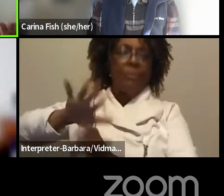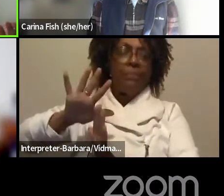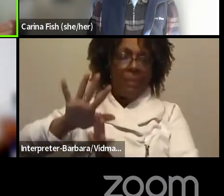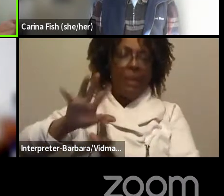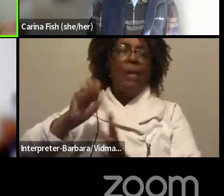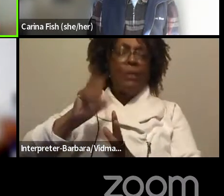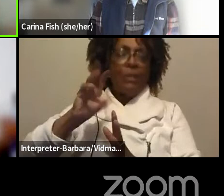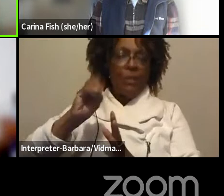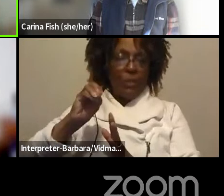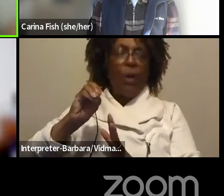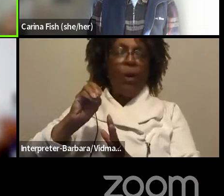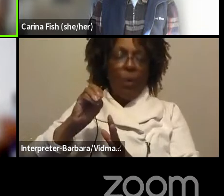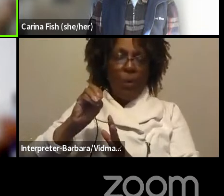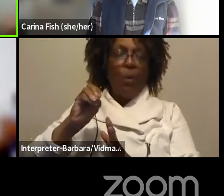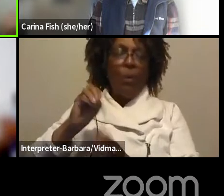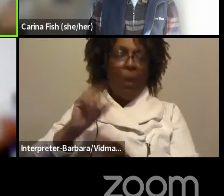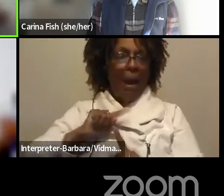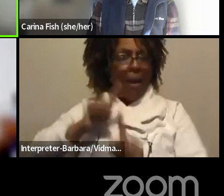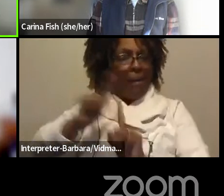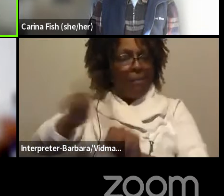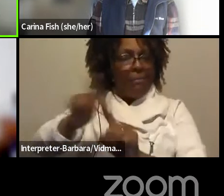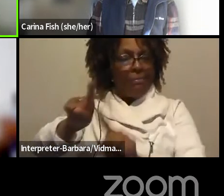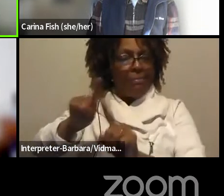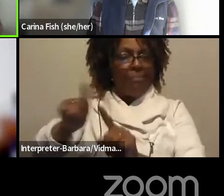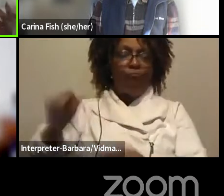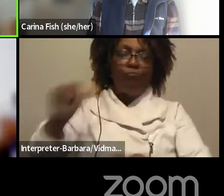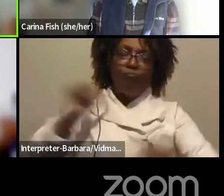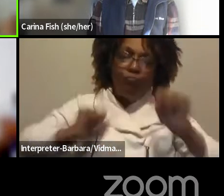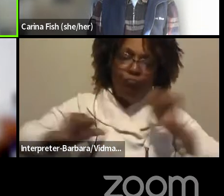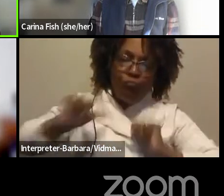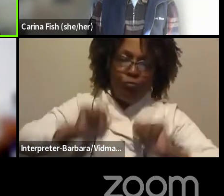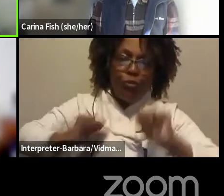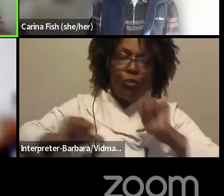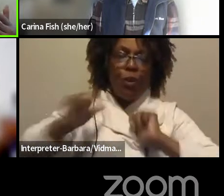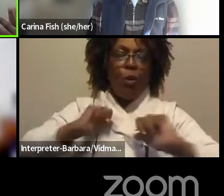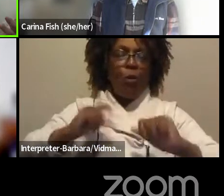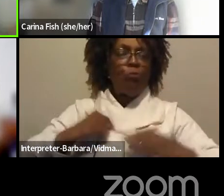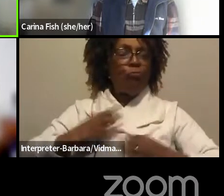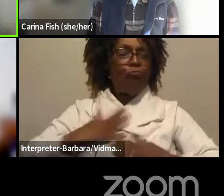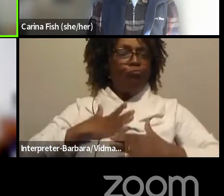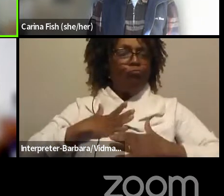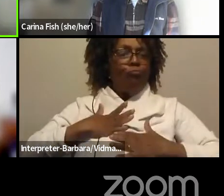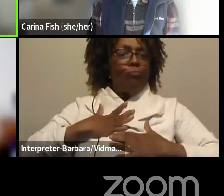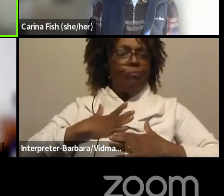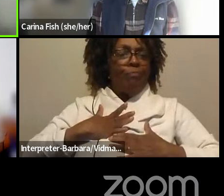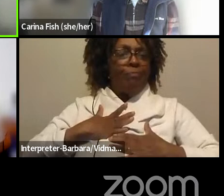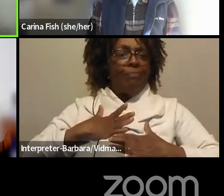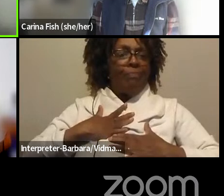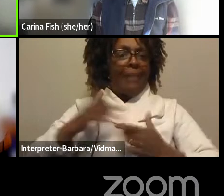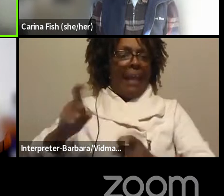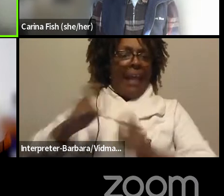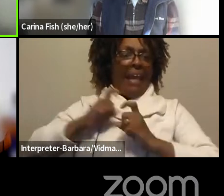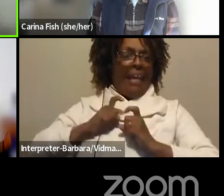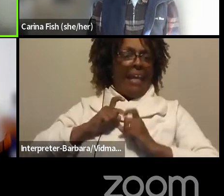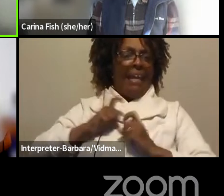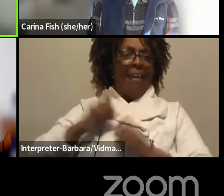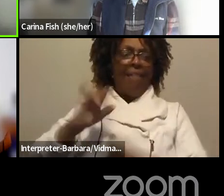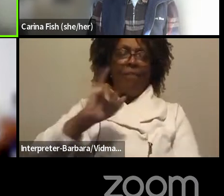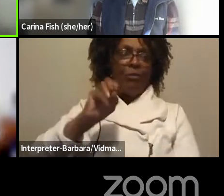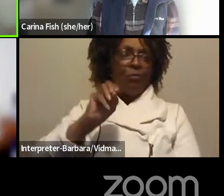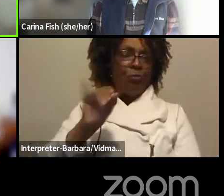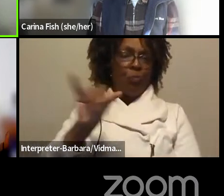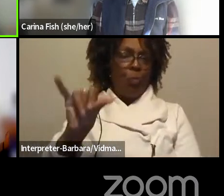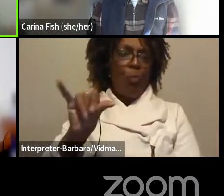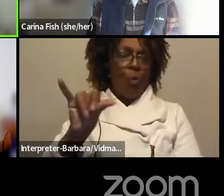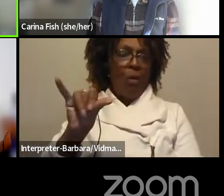to go to like concerts. I love concerts. That brings me joy, like finding things that bring you joy. So concerts, going to